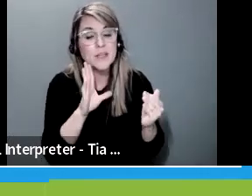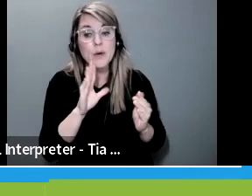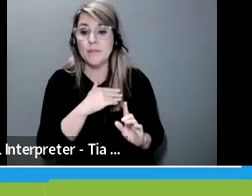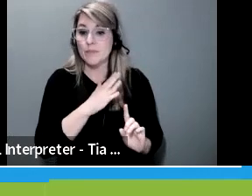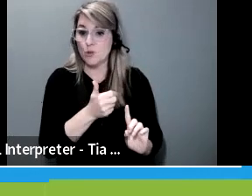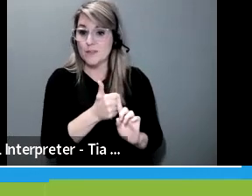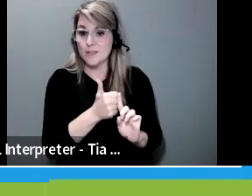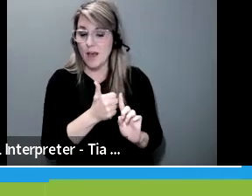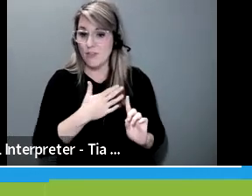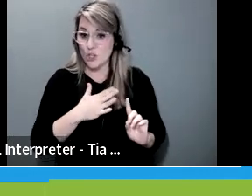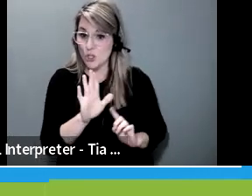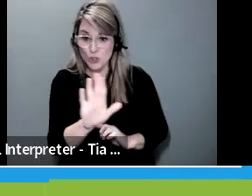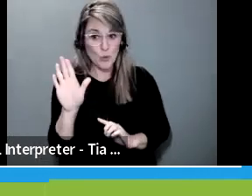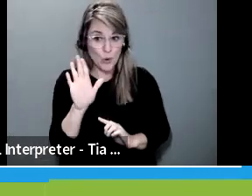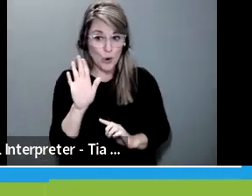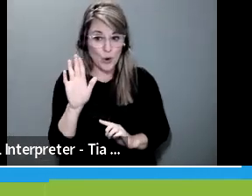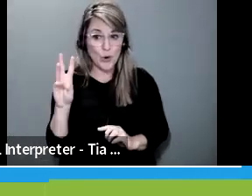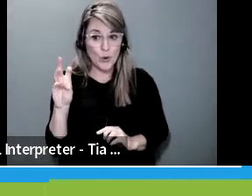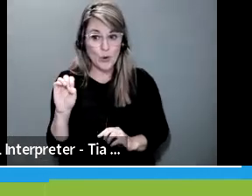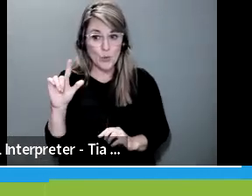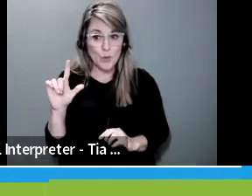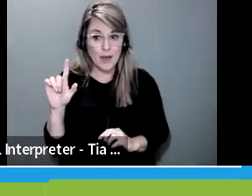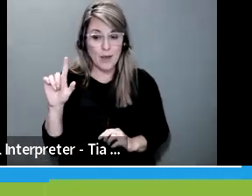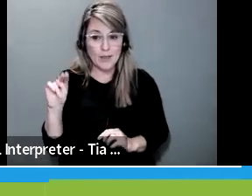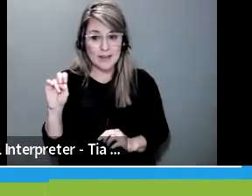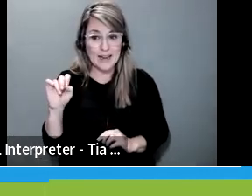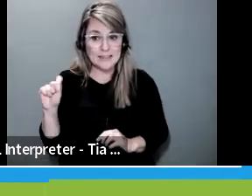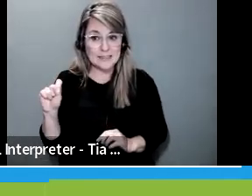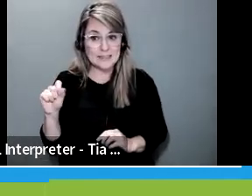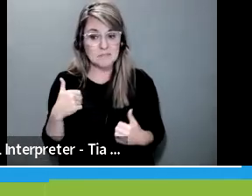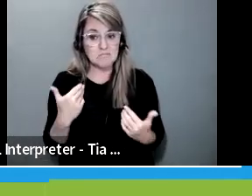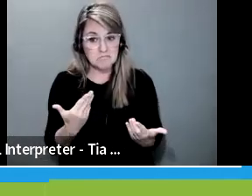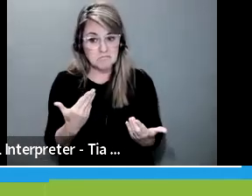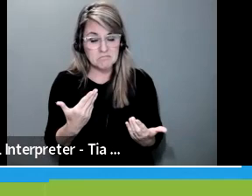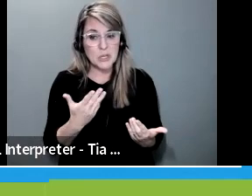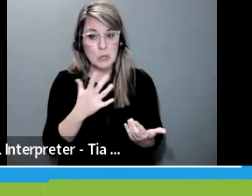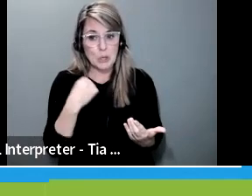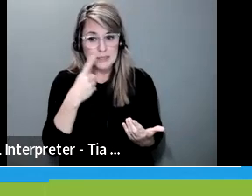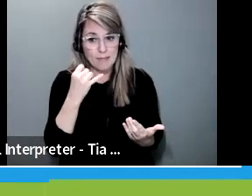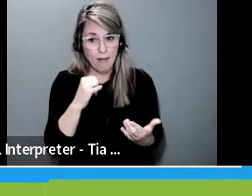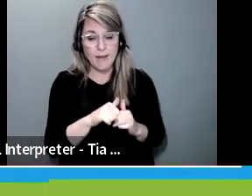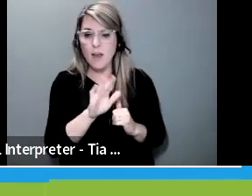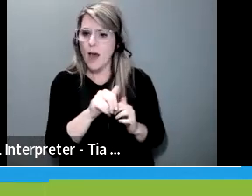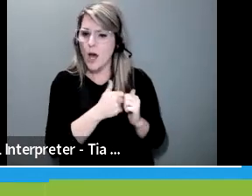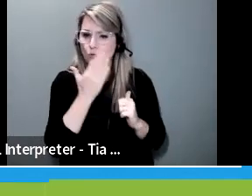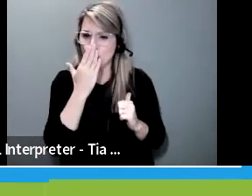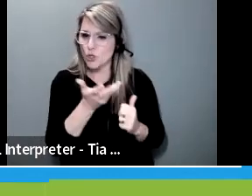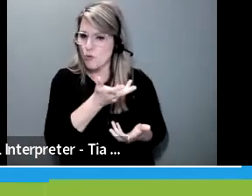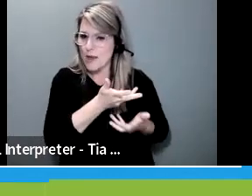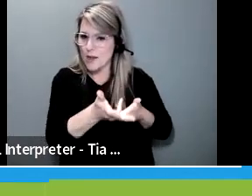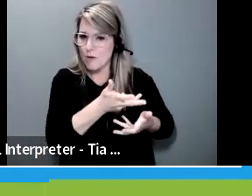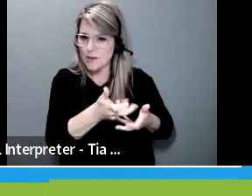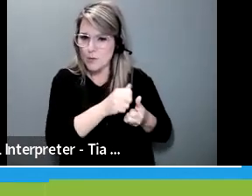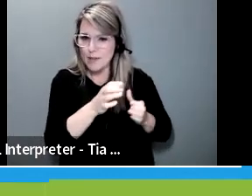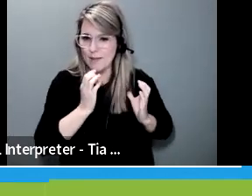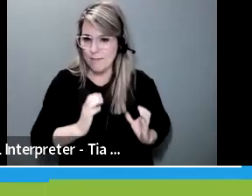your wellness looks like, how you're interacting with the clients that you're working with, in general,